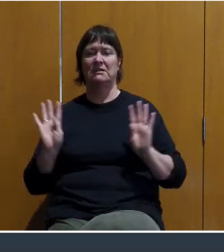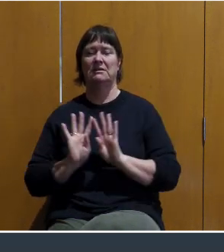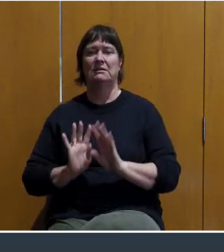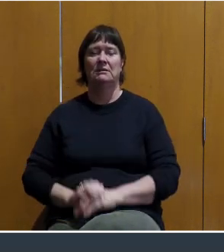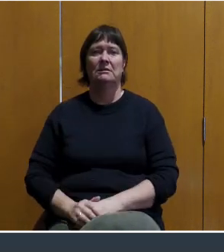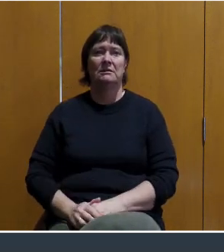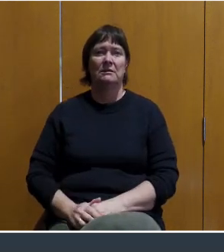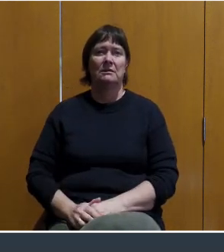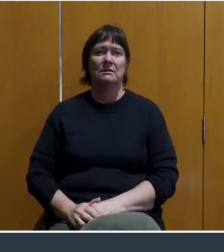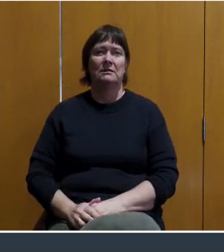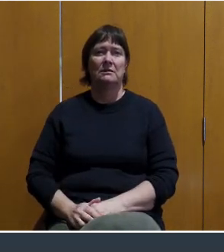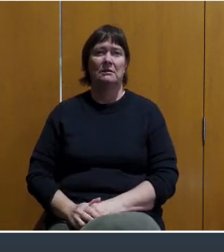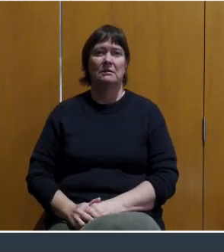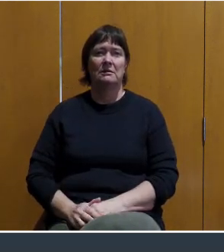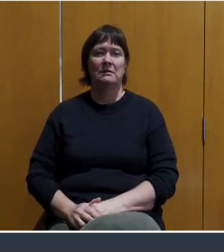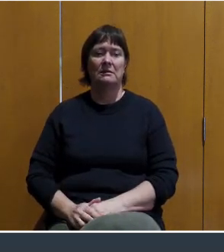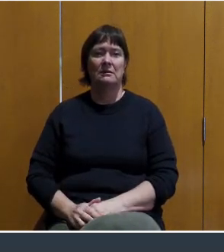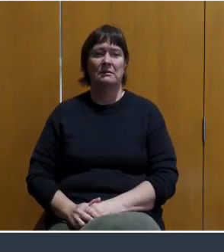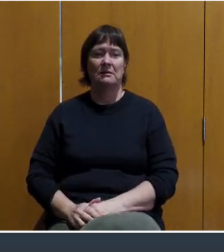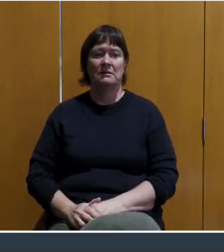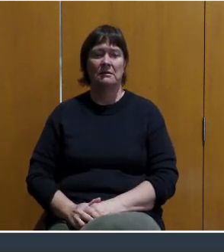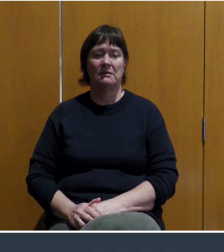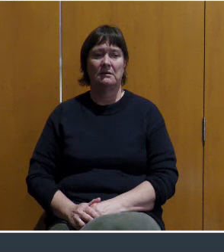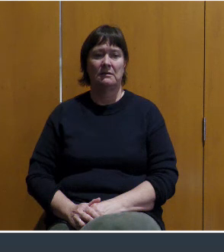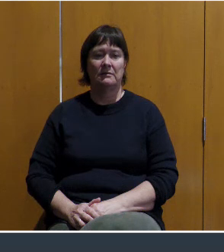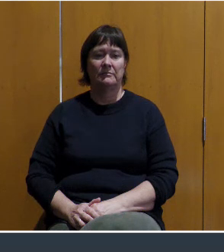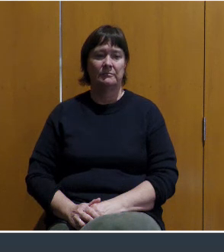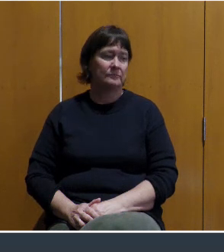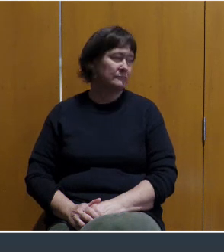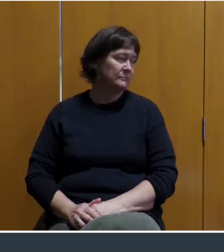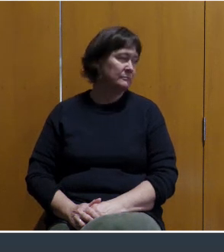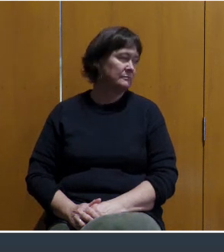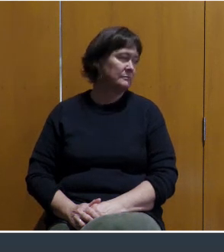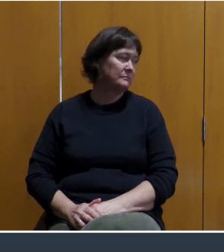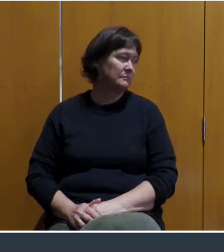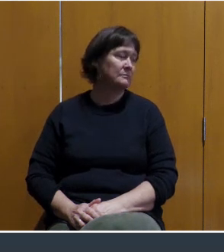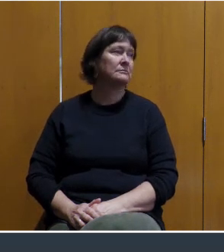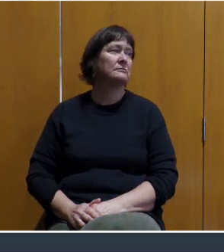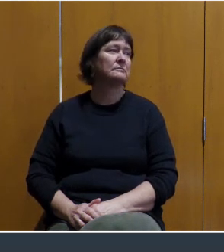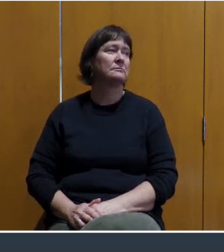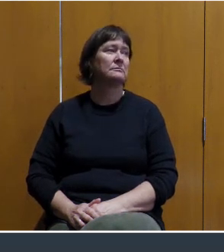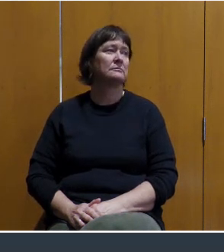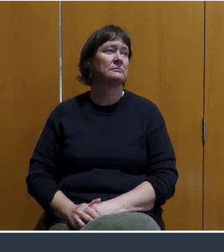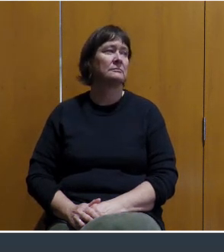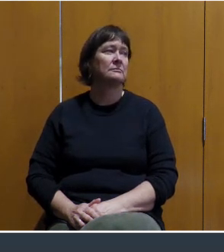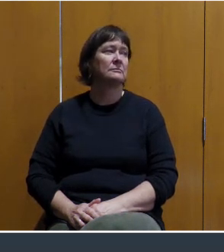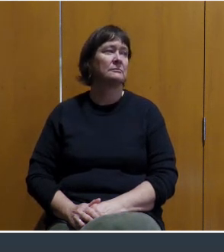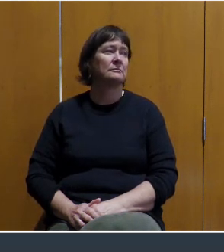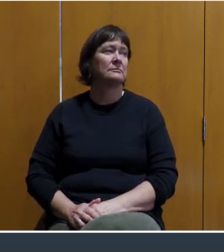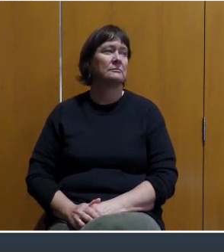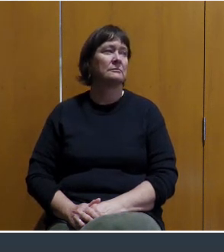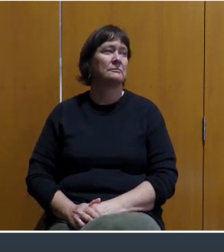the whole area is not fenced, but there's definitely in the border, not of it, where your entrance is